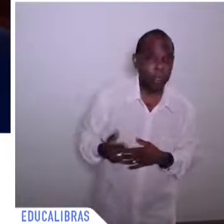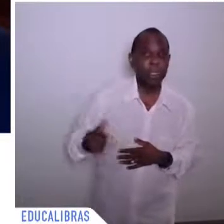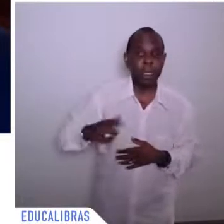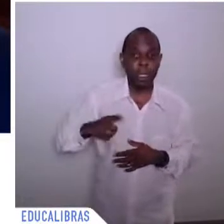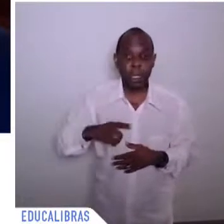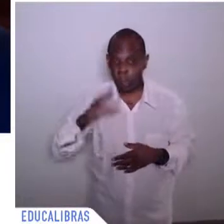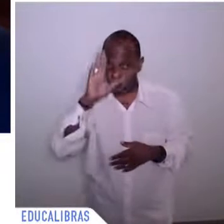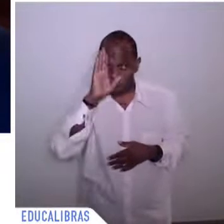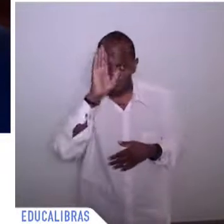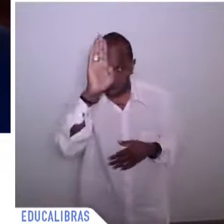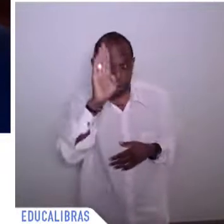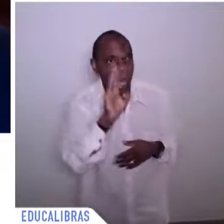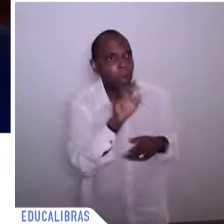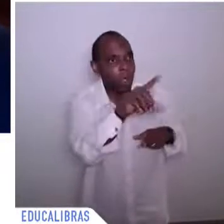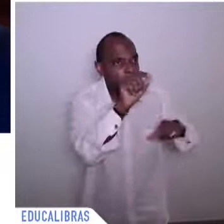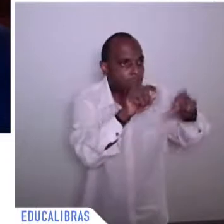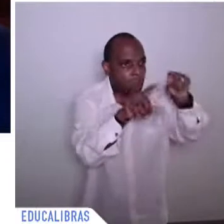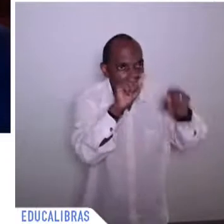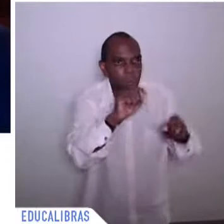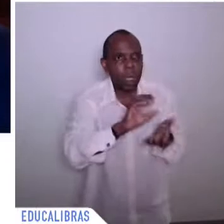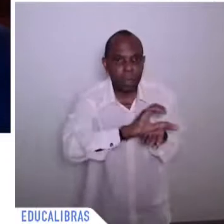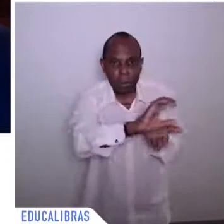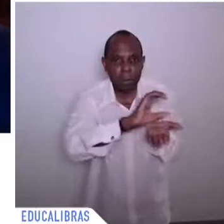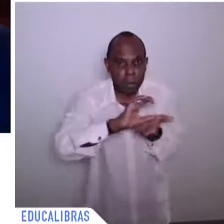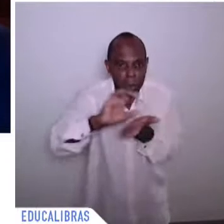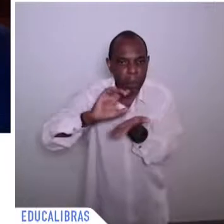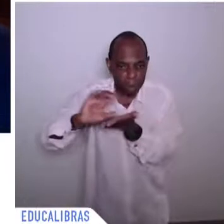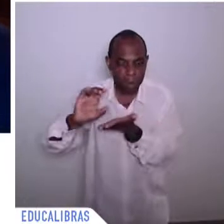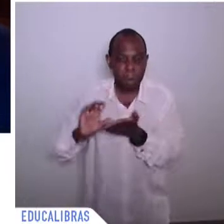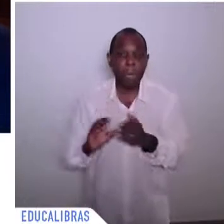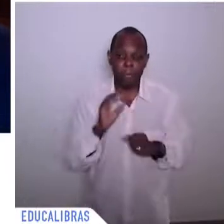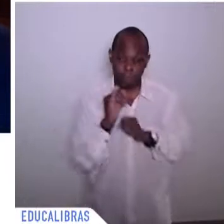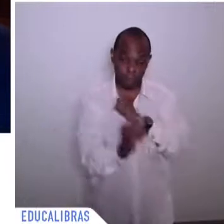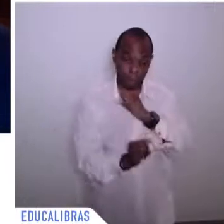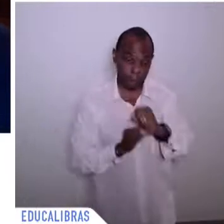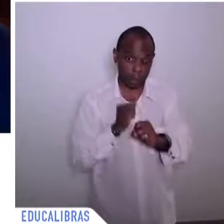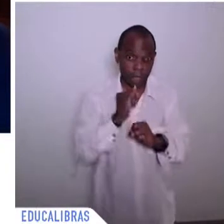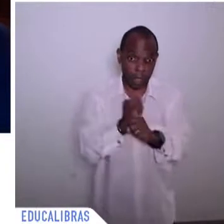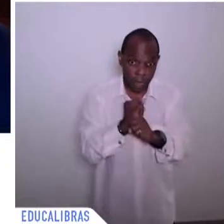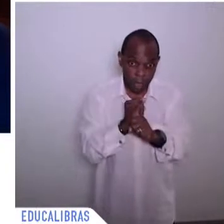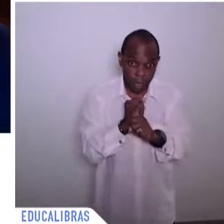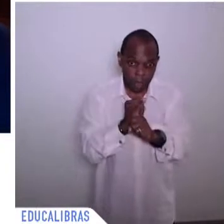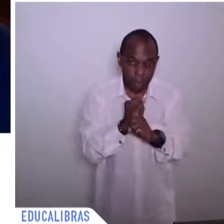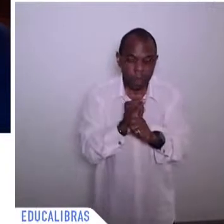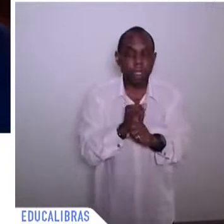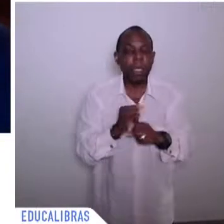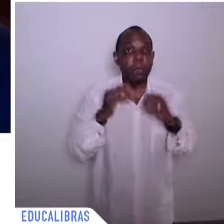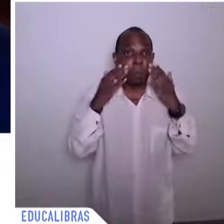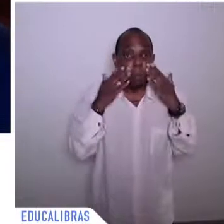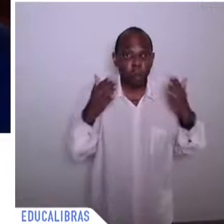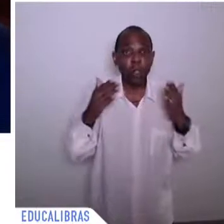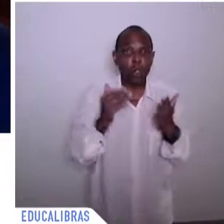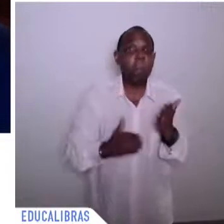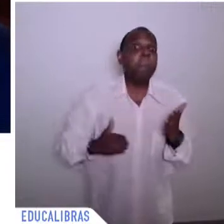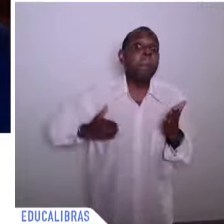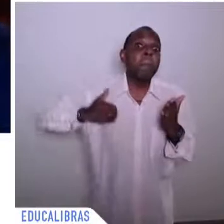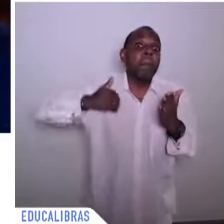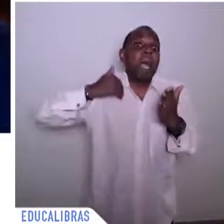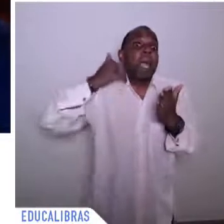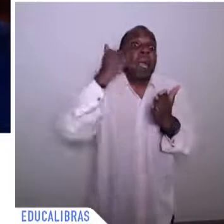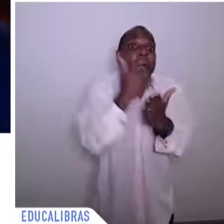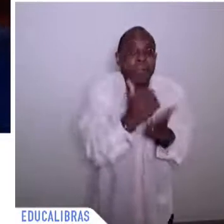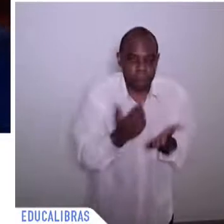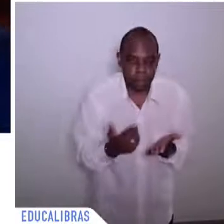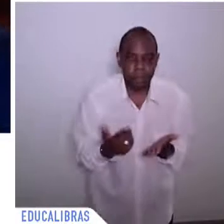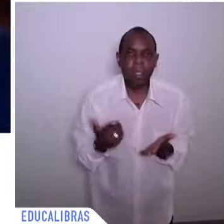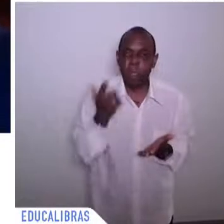regarding budget or definition of priority at local level with the use of the internet becomes a